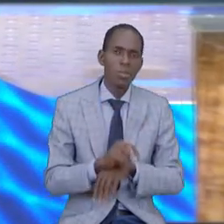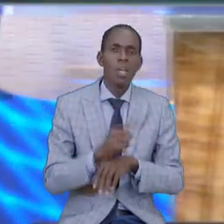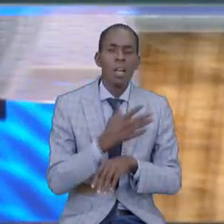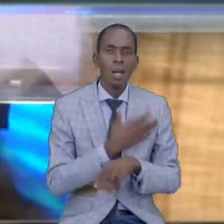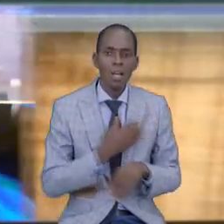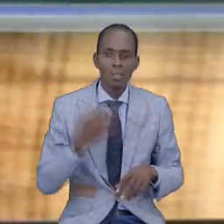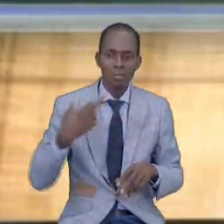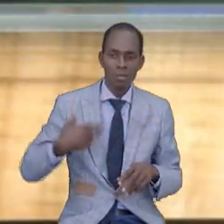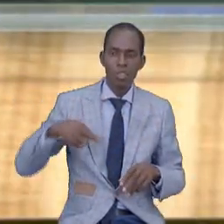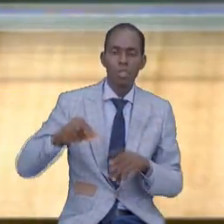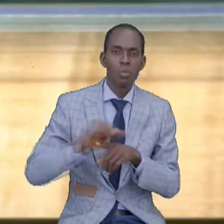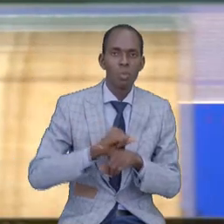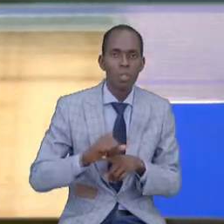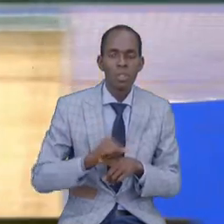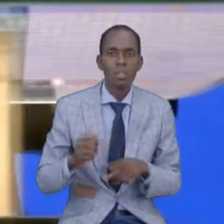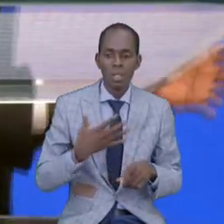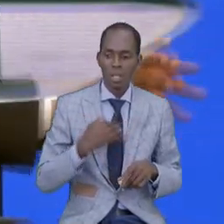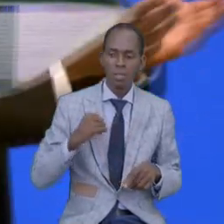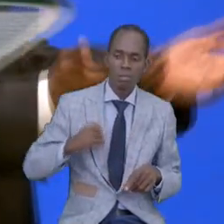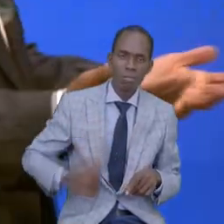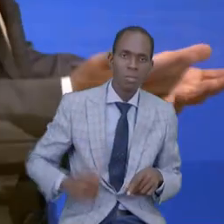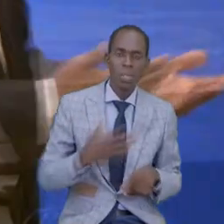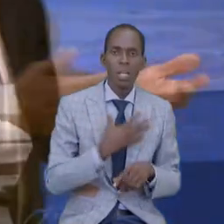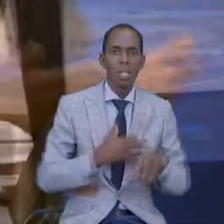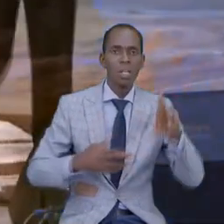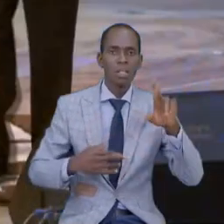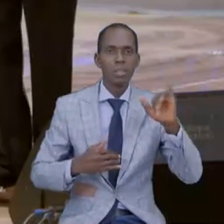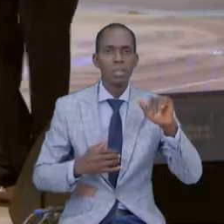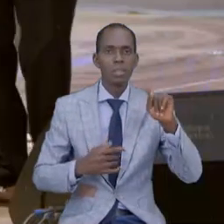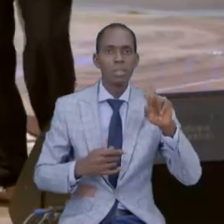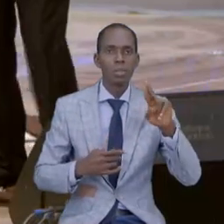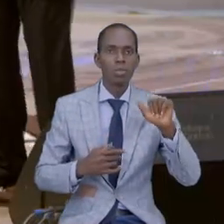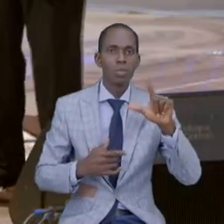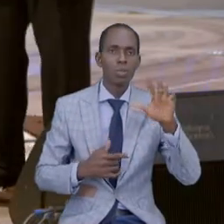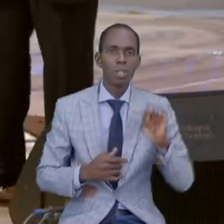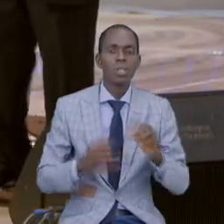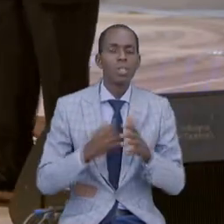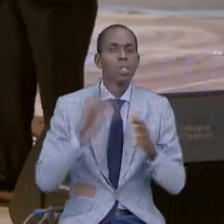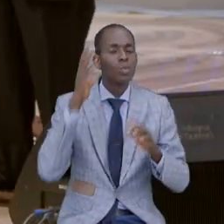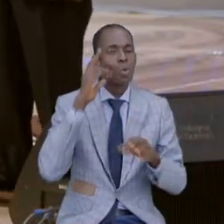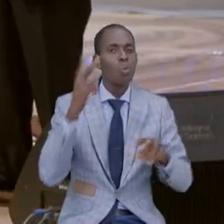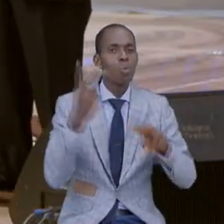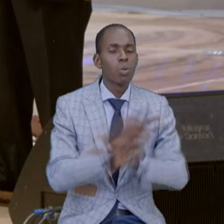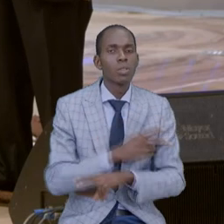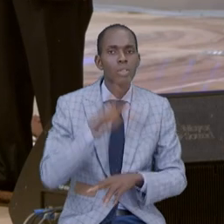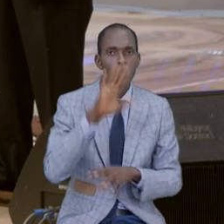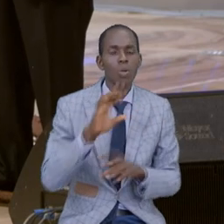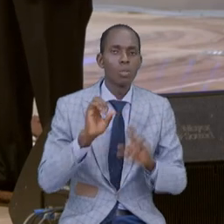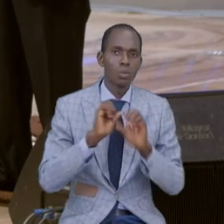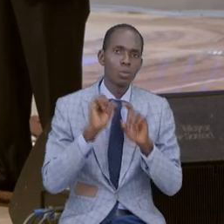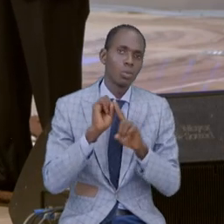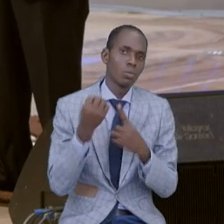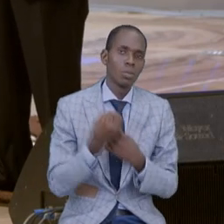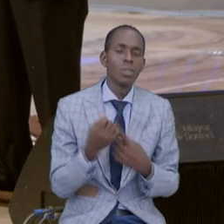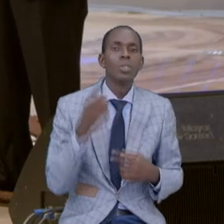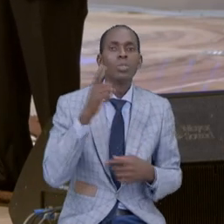and circumcision and rituals and all that, it will worsen your situation. You'll be